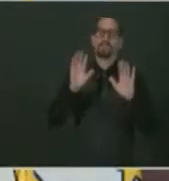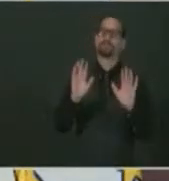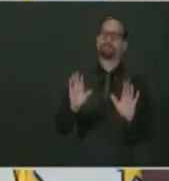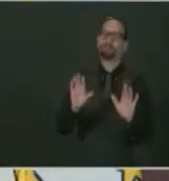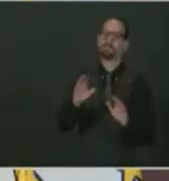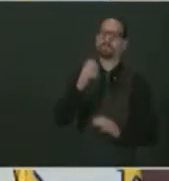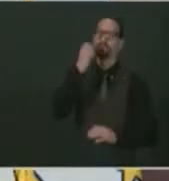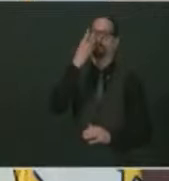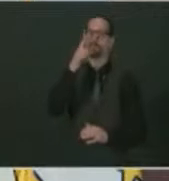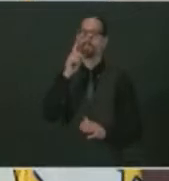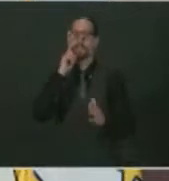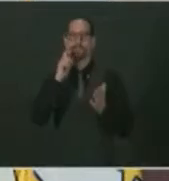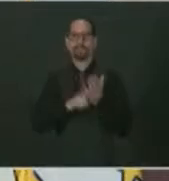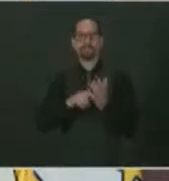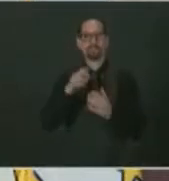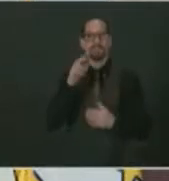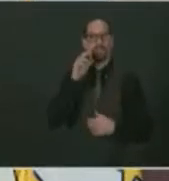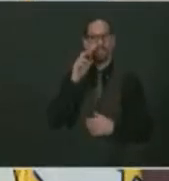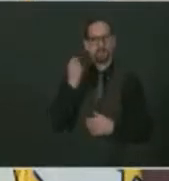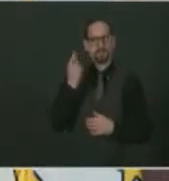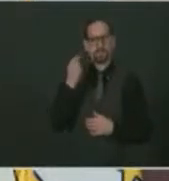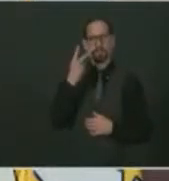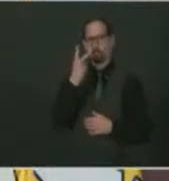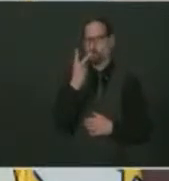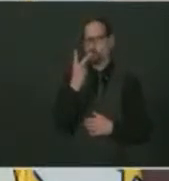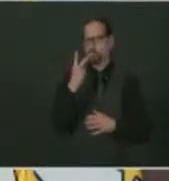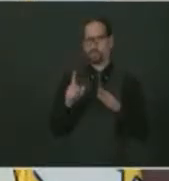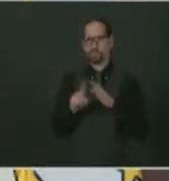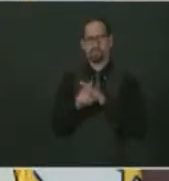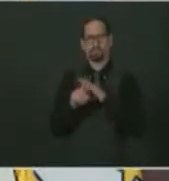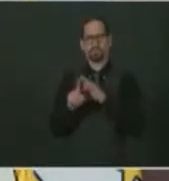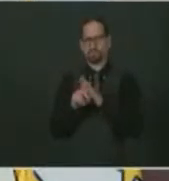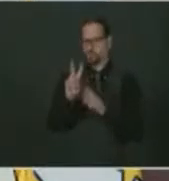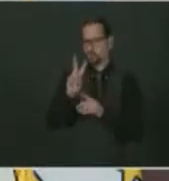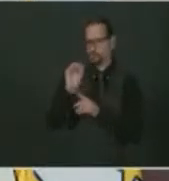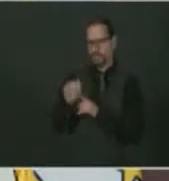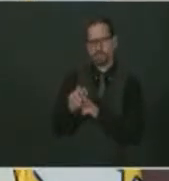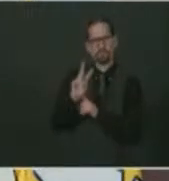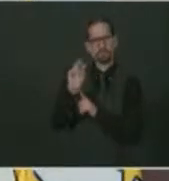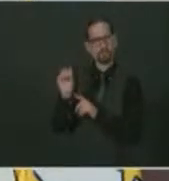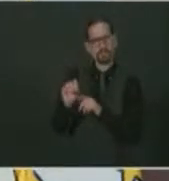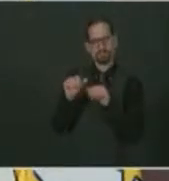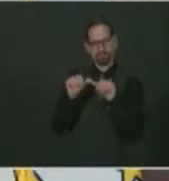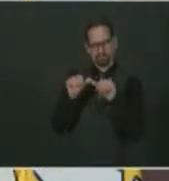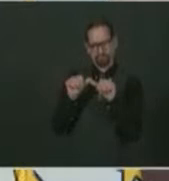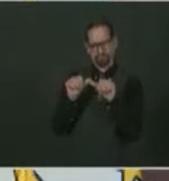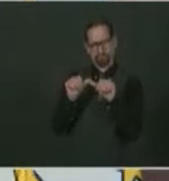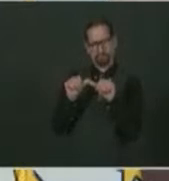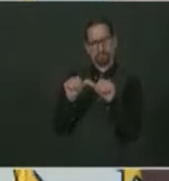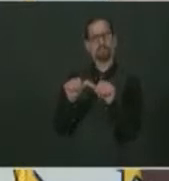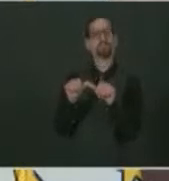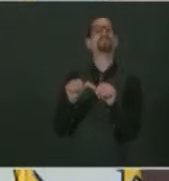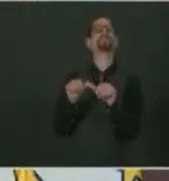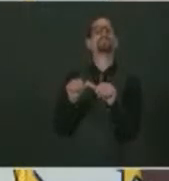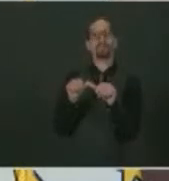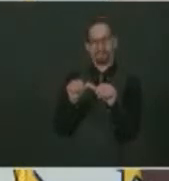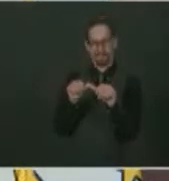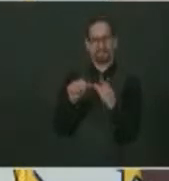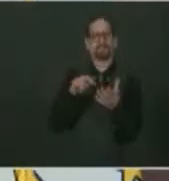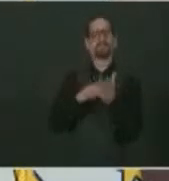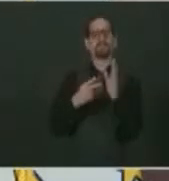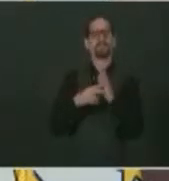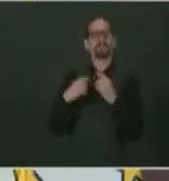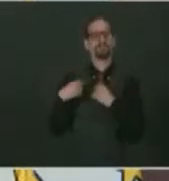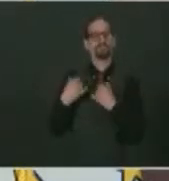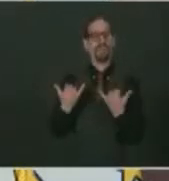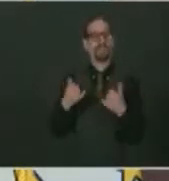Island right now. And I want to spend a moment to really explain that and echo what the governor shared about continuing to